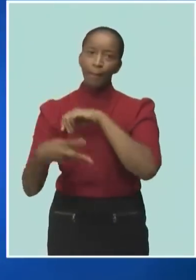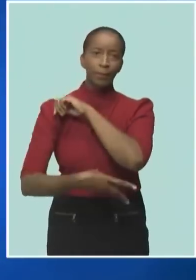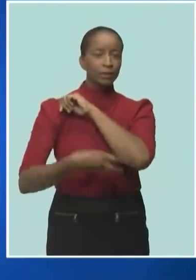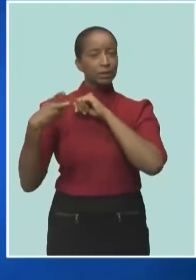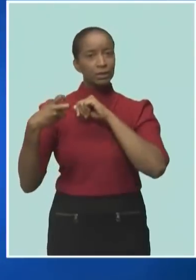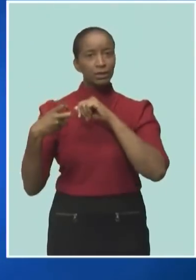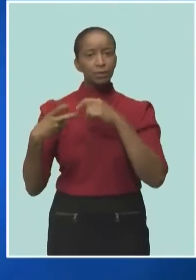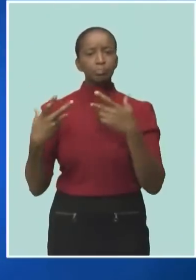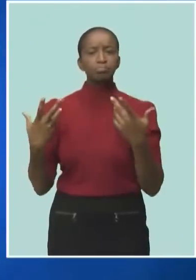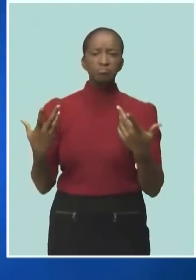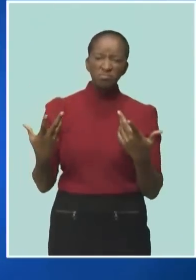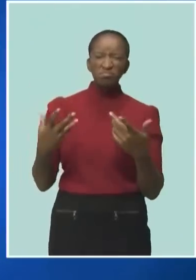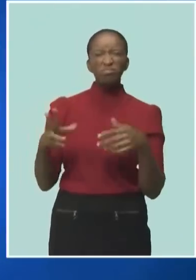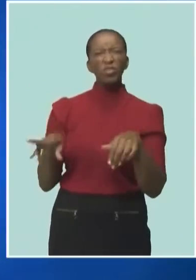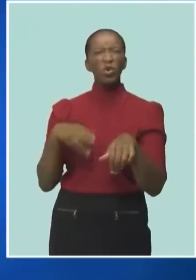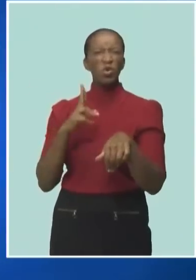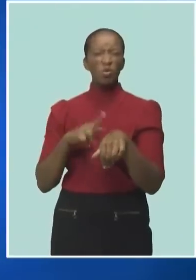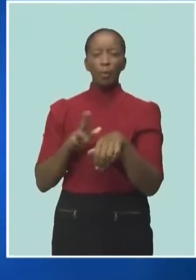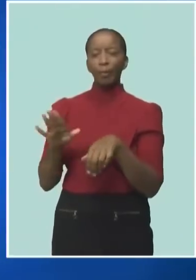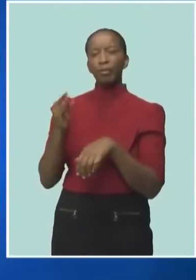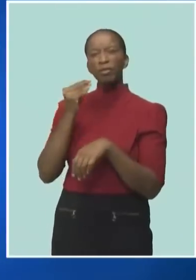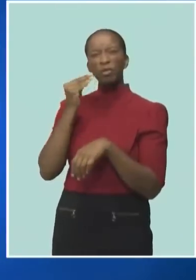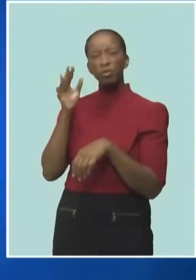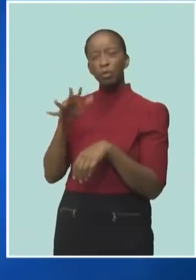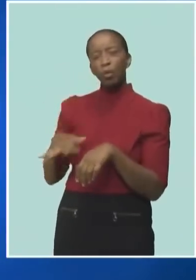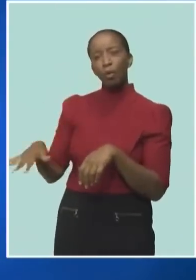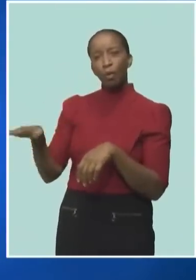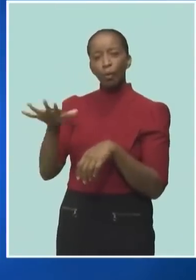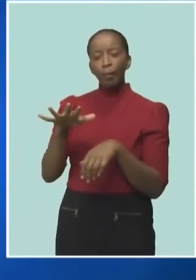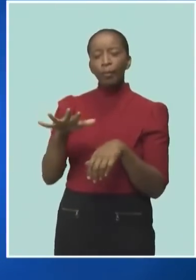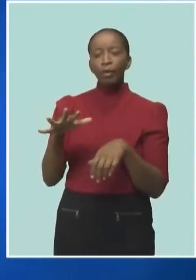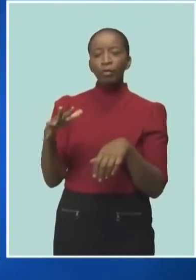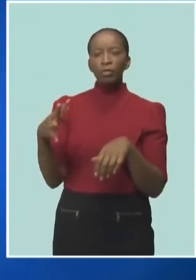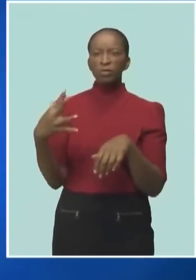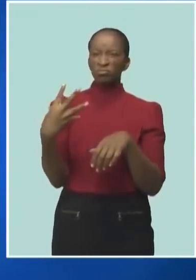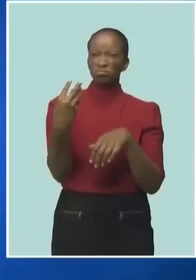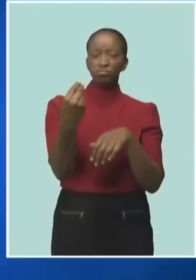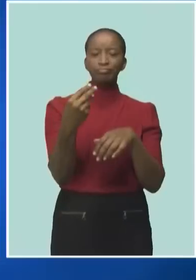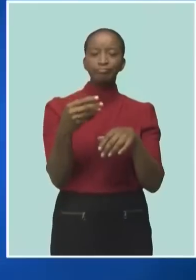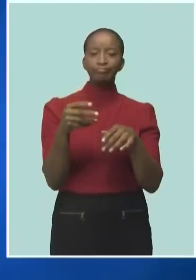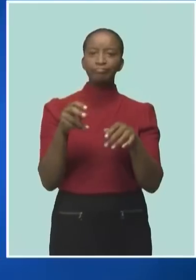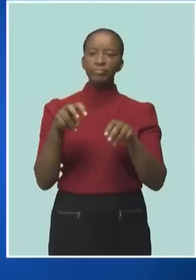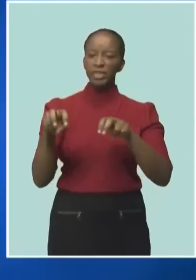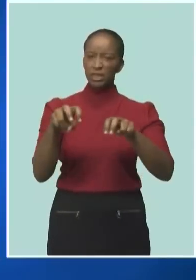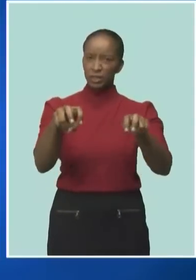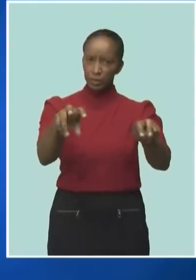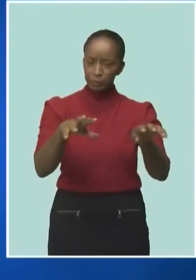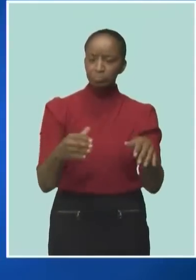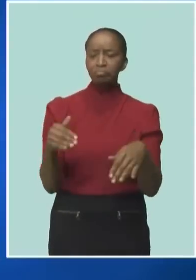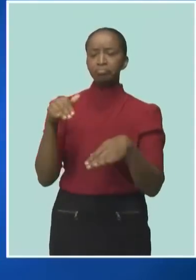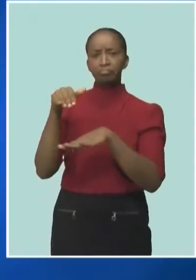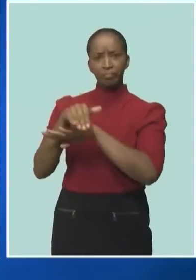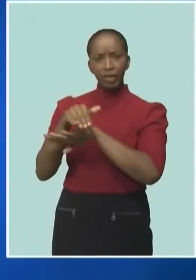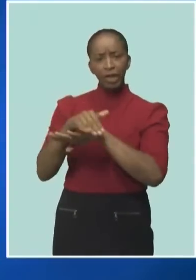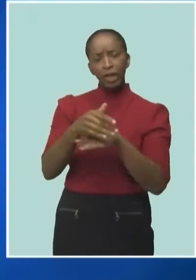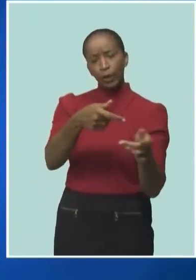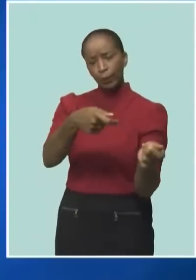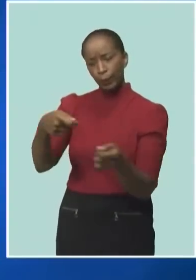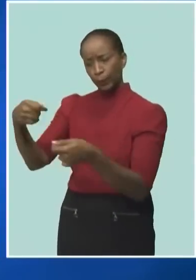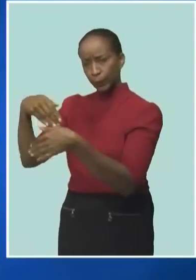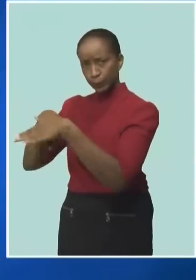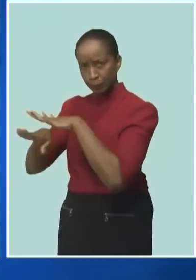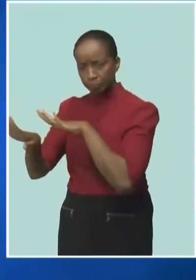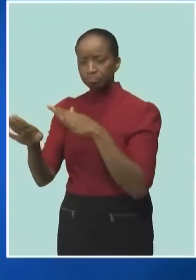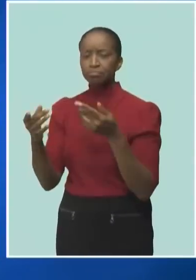usually tied on the pasture near his home in Maynards and brought in at night. On Tuesday, however, he left